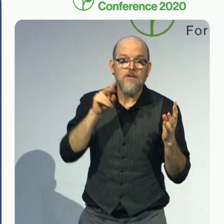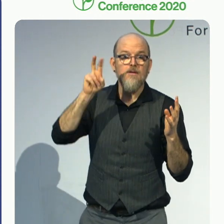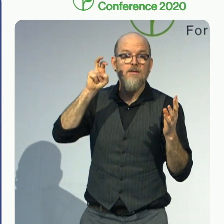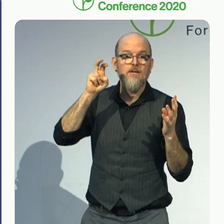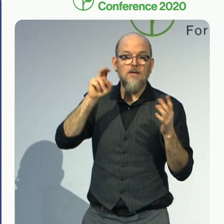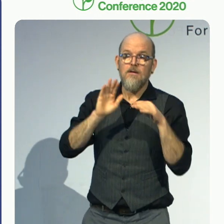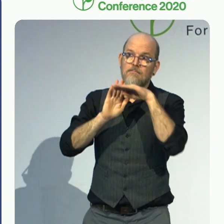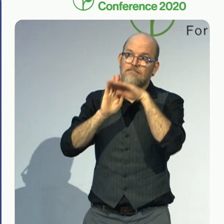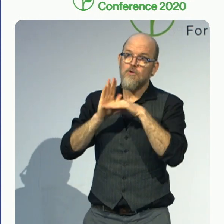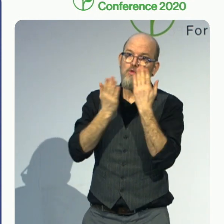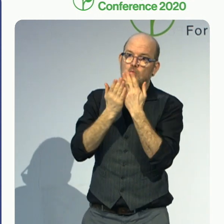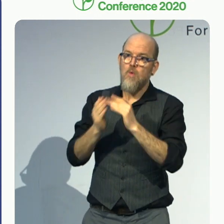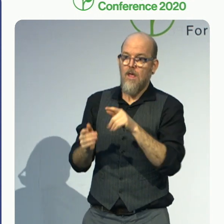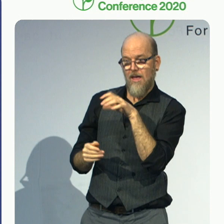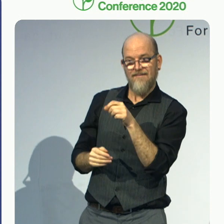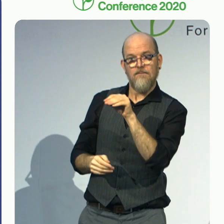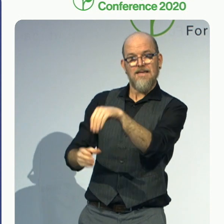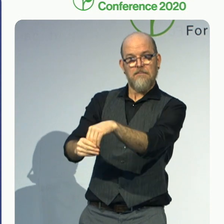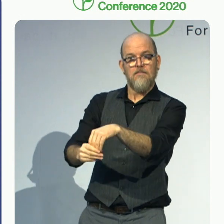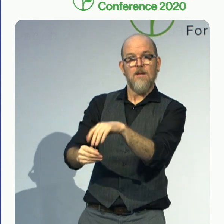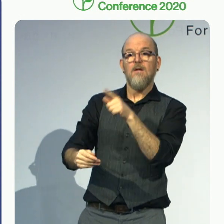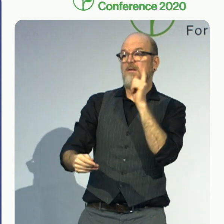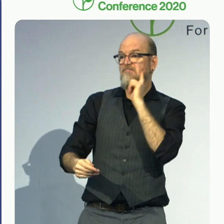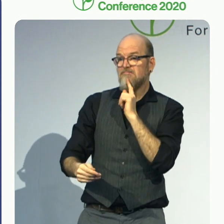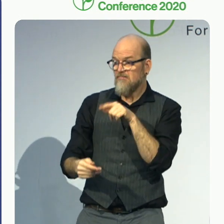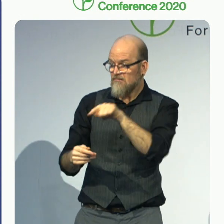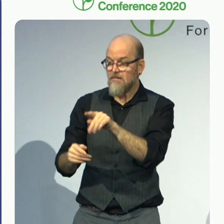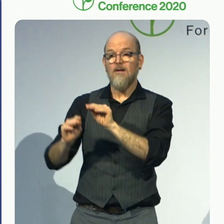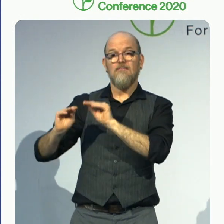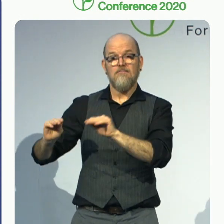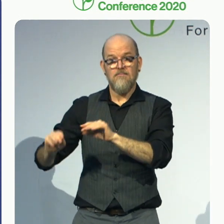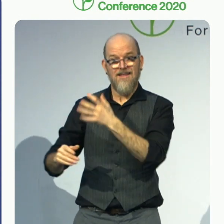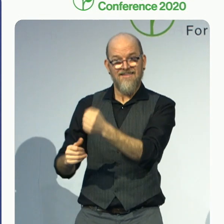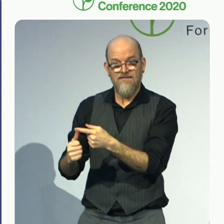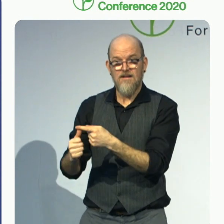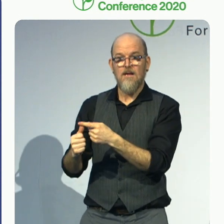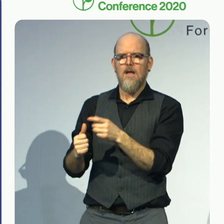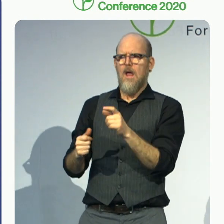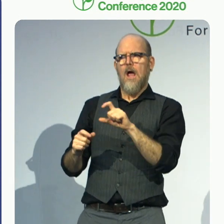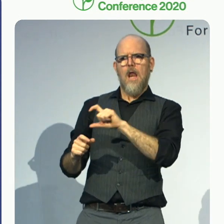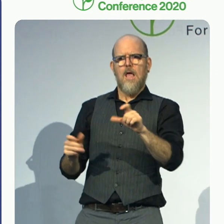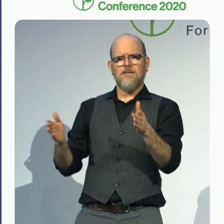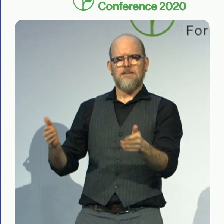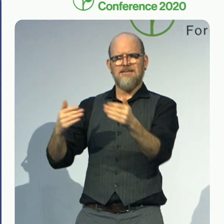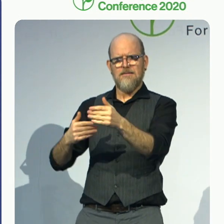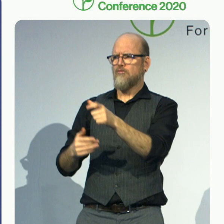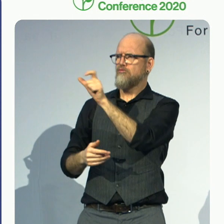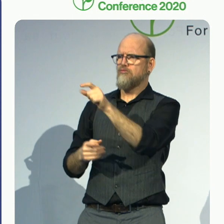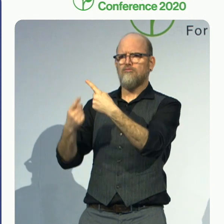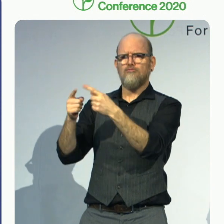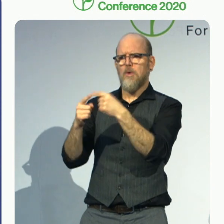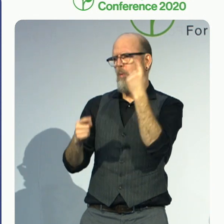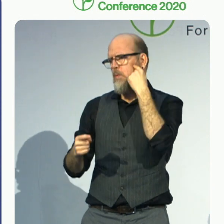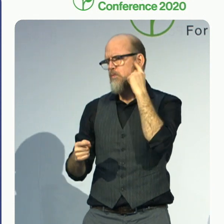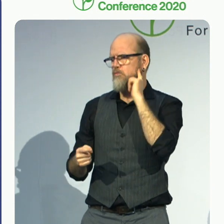teachers who are deaf teaching diverse classrooms of children who are hearing and deaf, and things are going well there. And all the